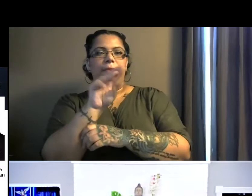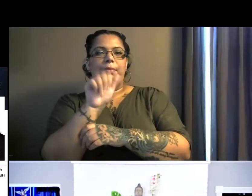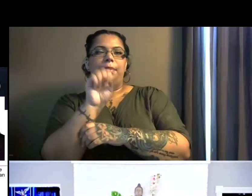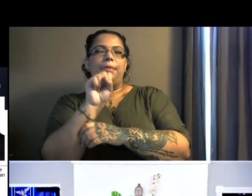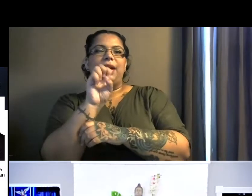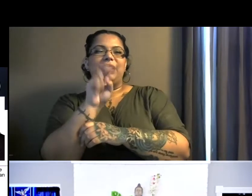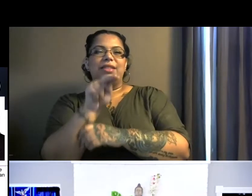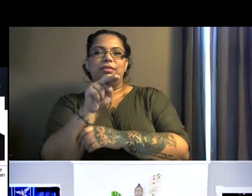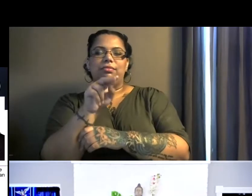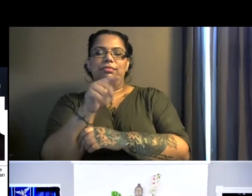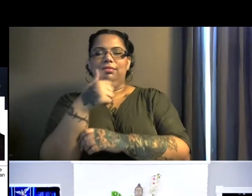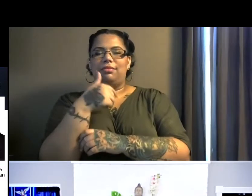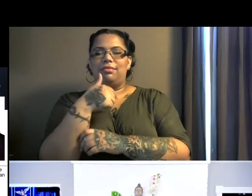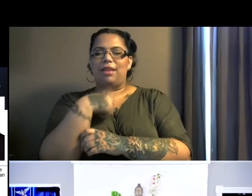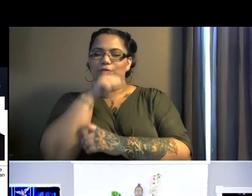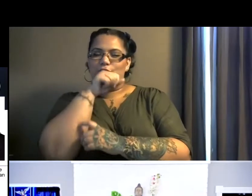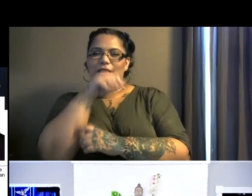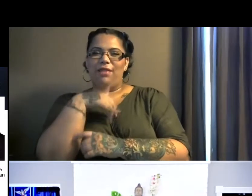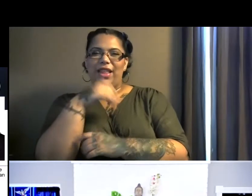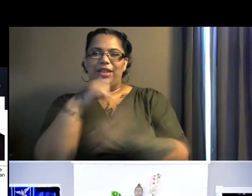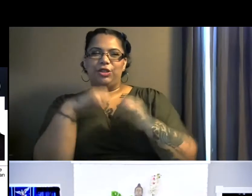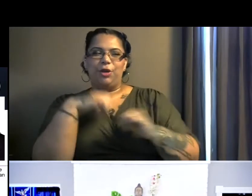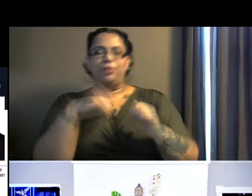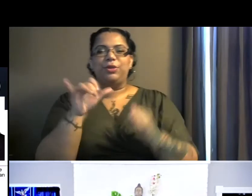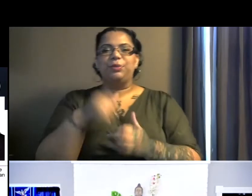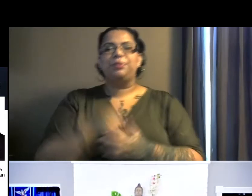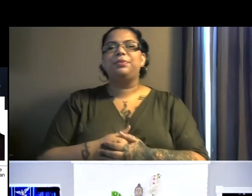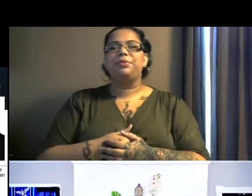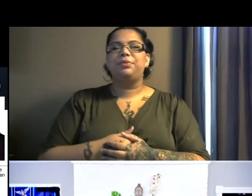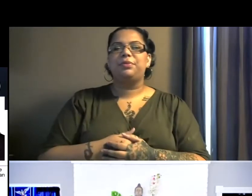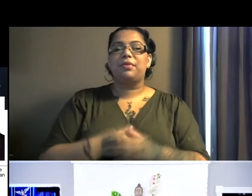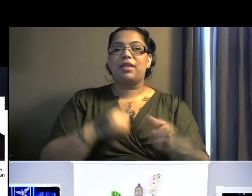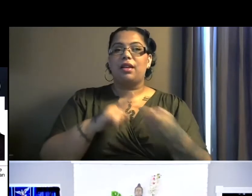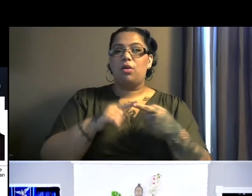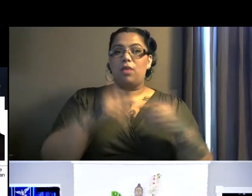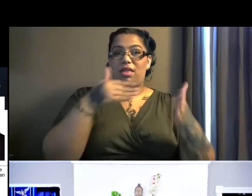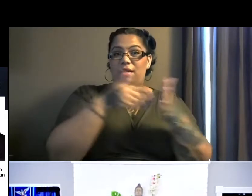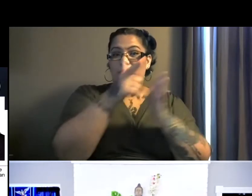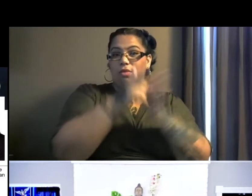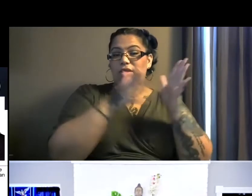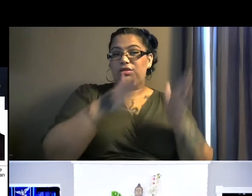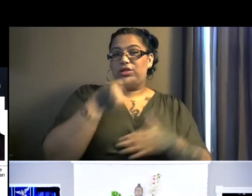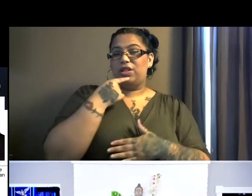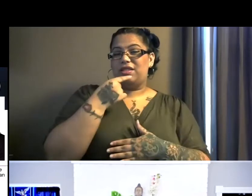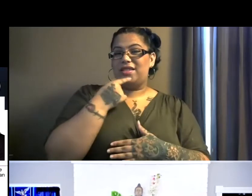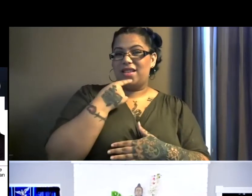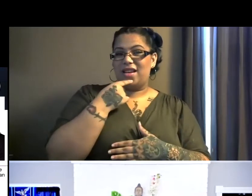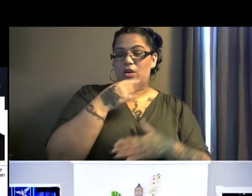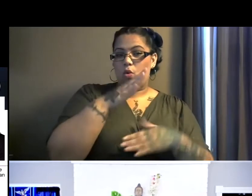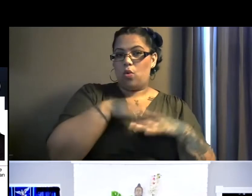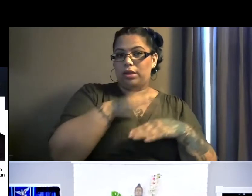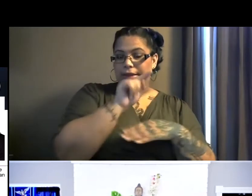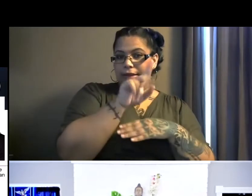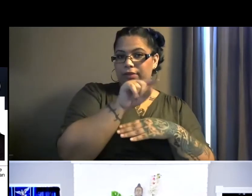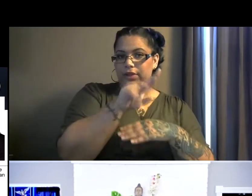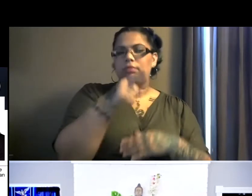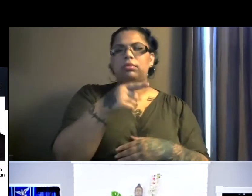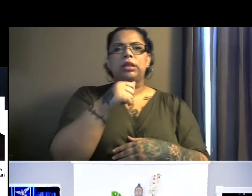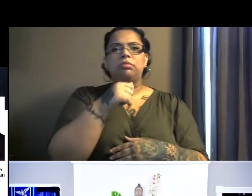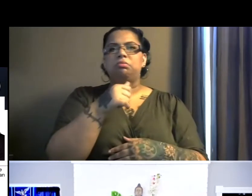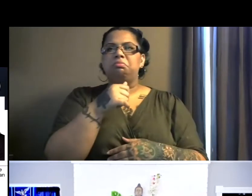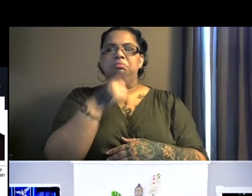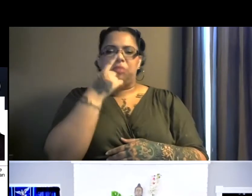one of my shows, favorite shows, when a prosecutor on the program said he did not mind losing when